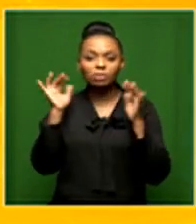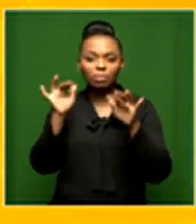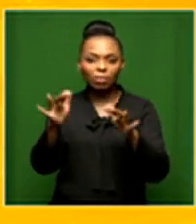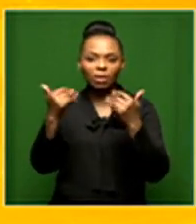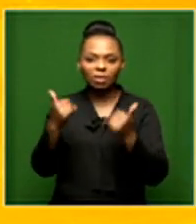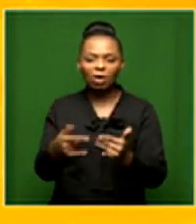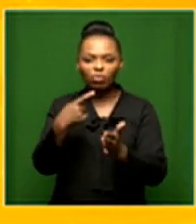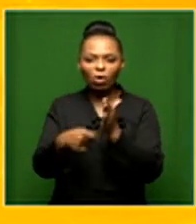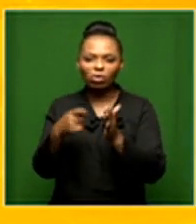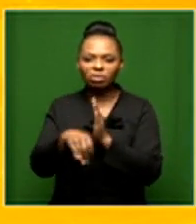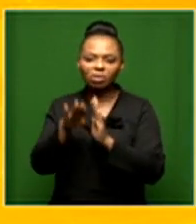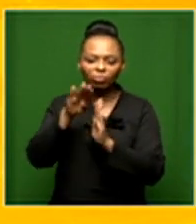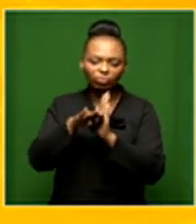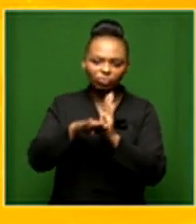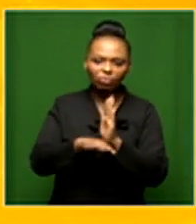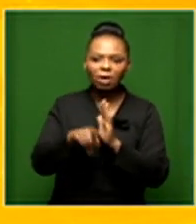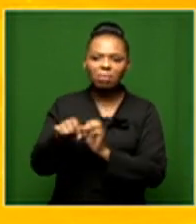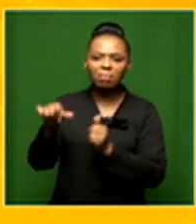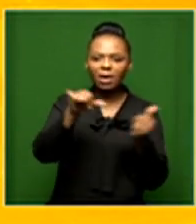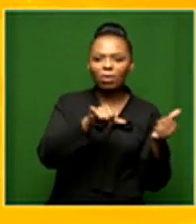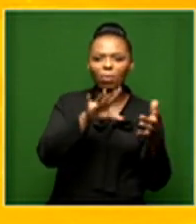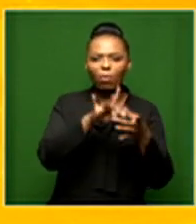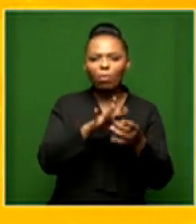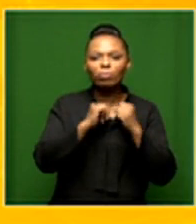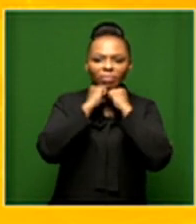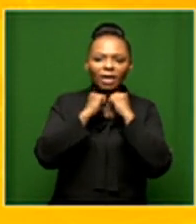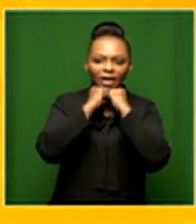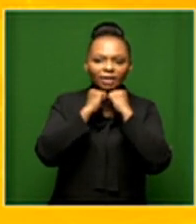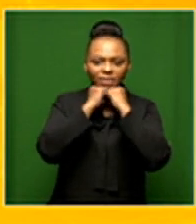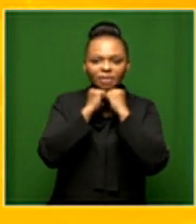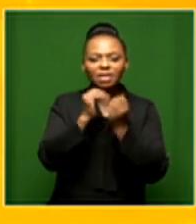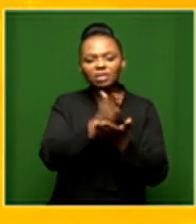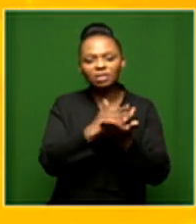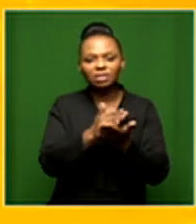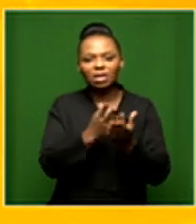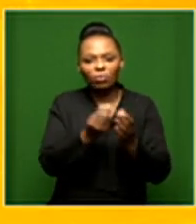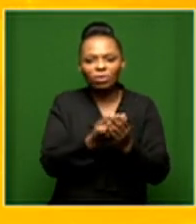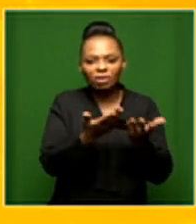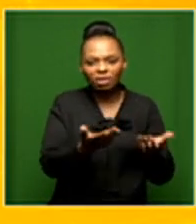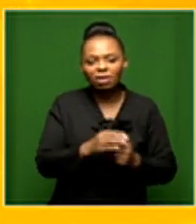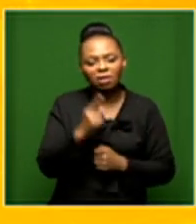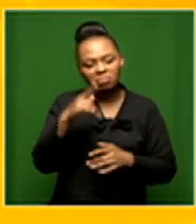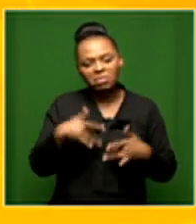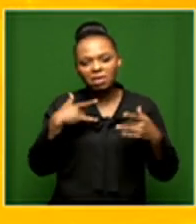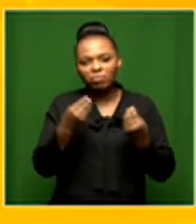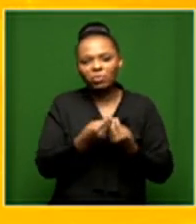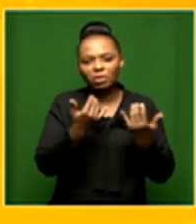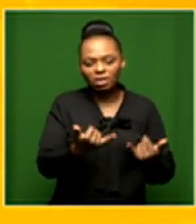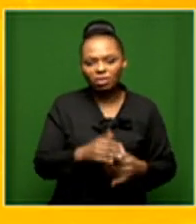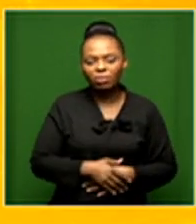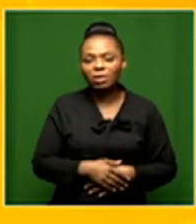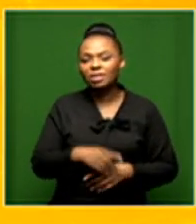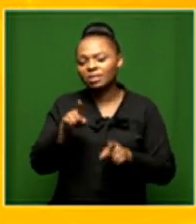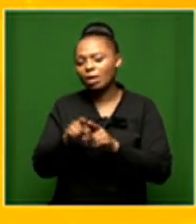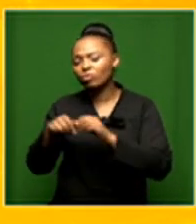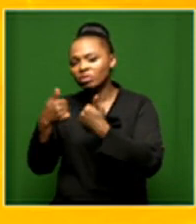cutting costs, moving back in with parents or grandparents in shared living spaces, and also looking at some of the